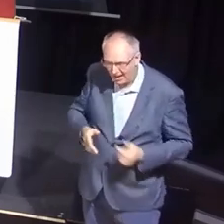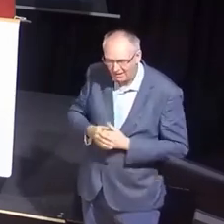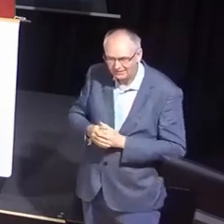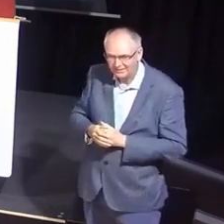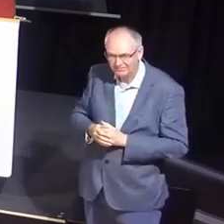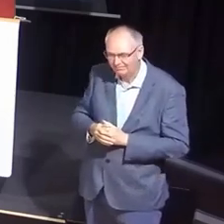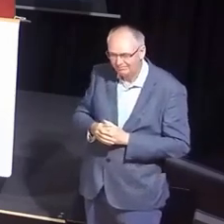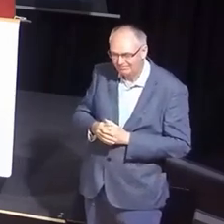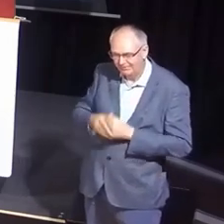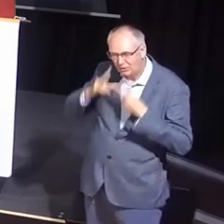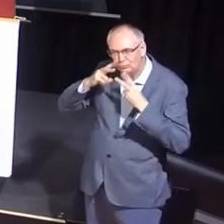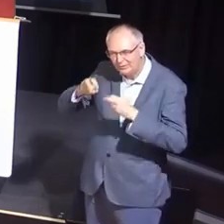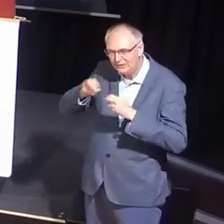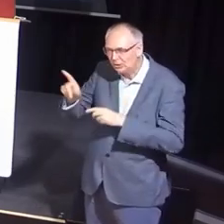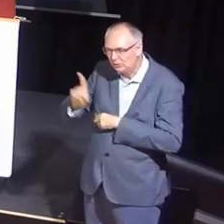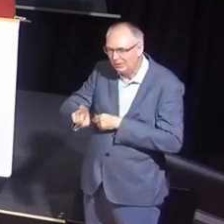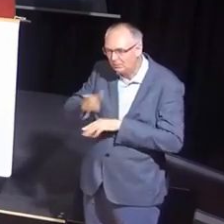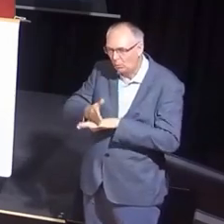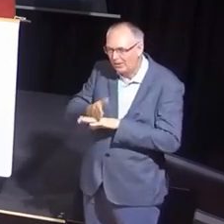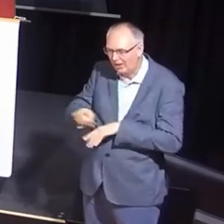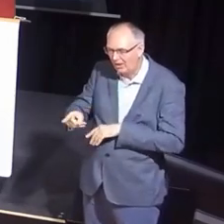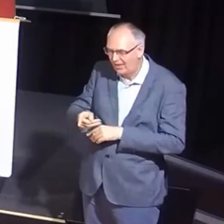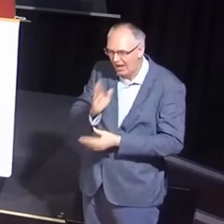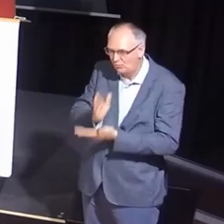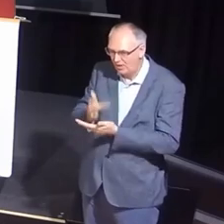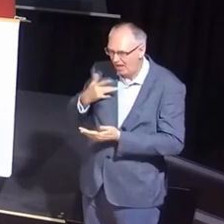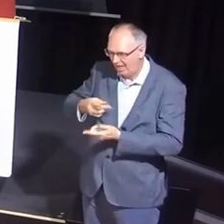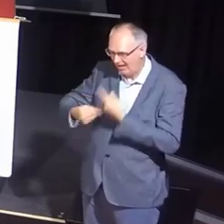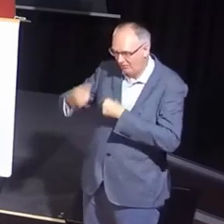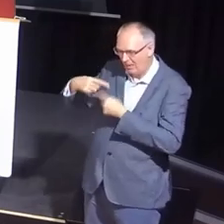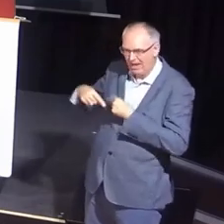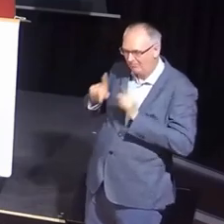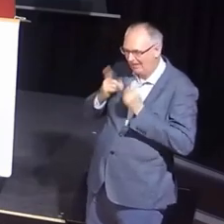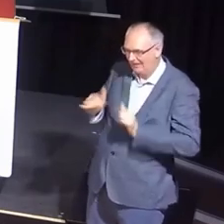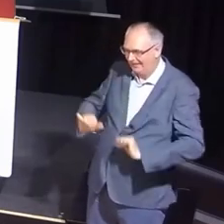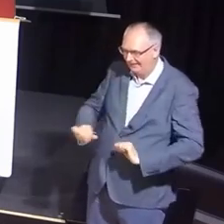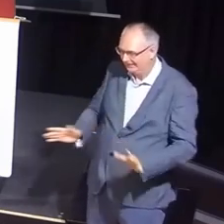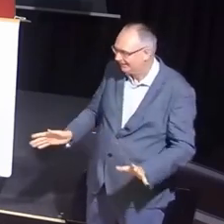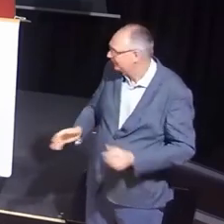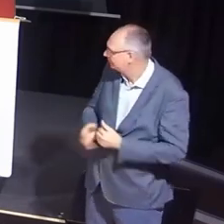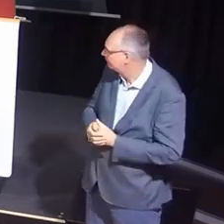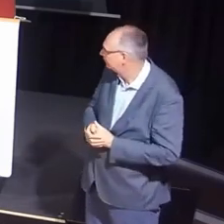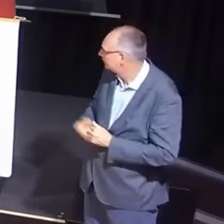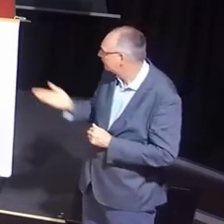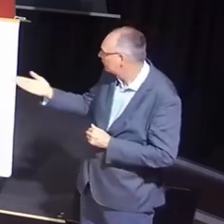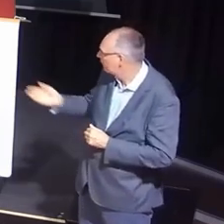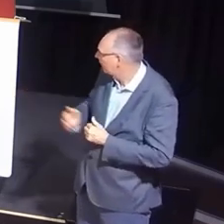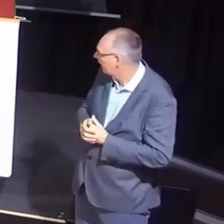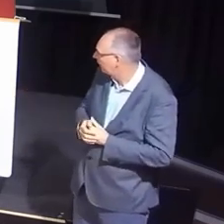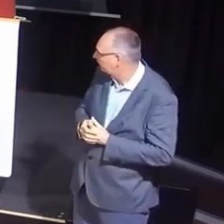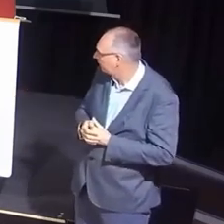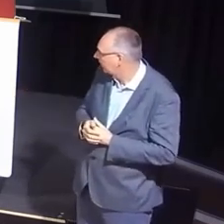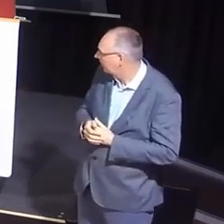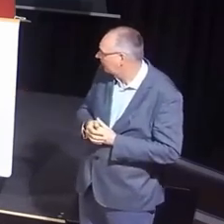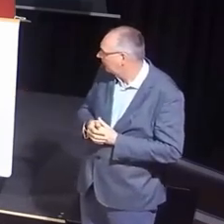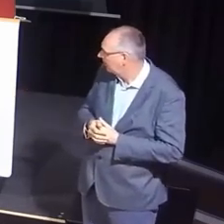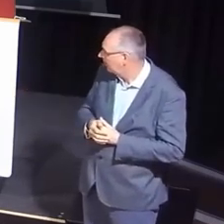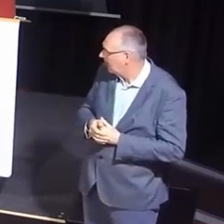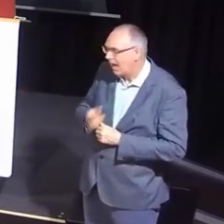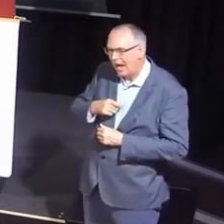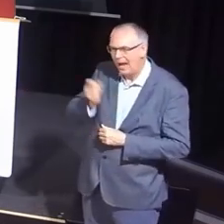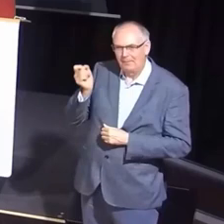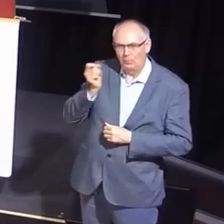The R&D at the BBC, very busy. Oh, good. Yeah, so that's me. Sherry? I'm weird.